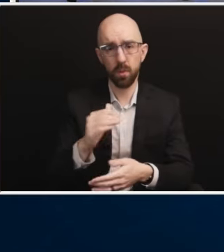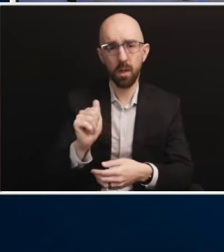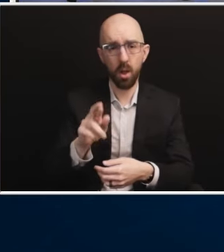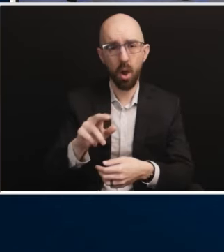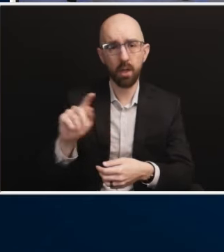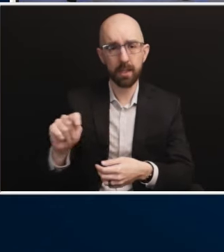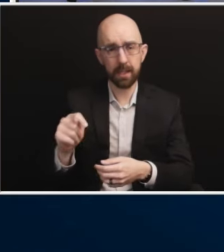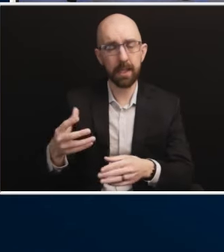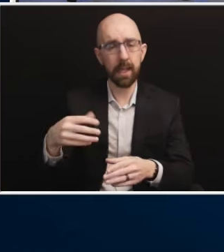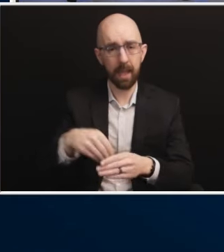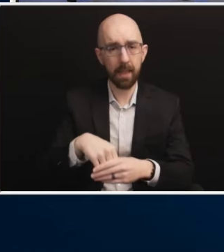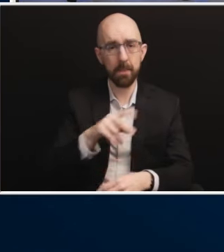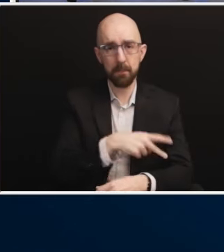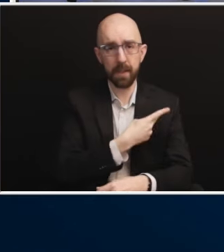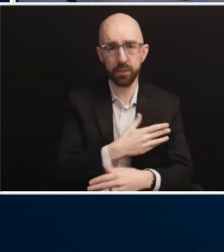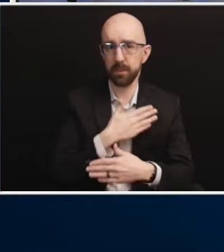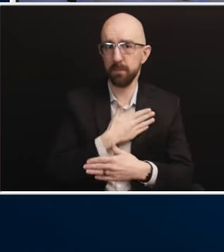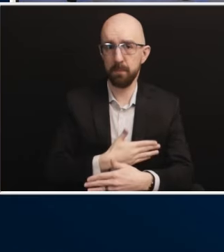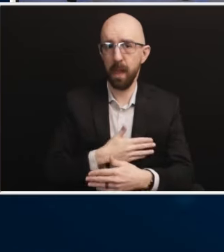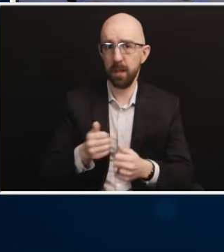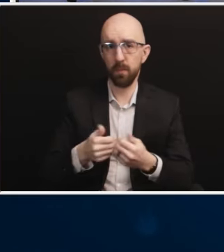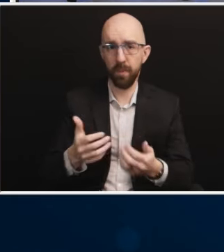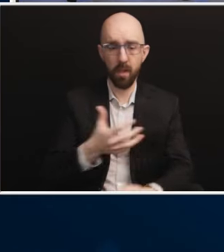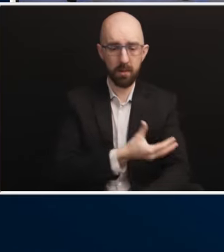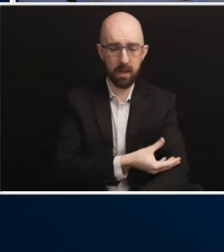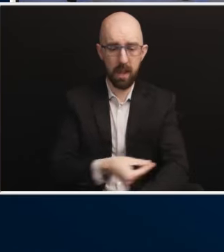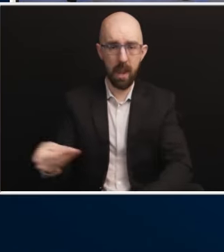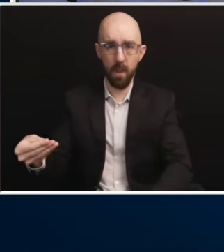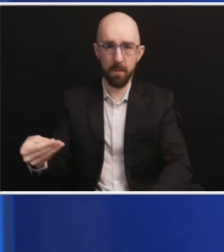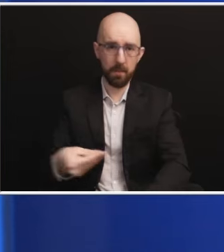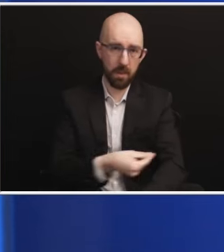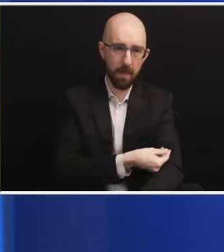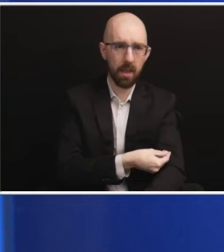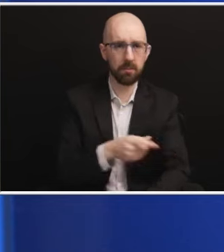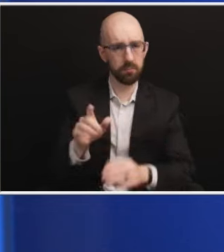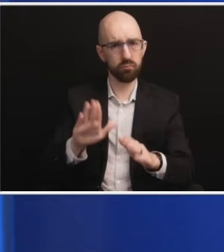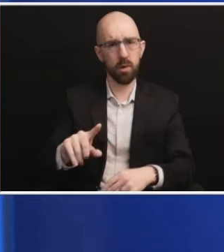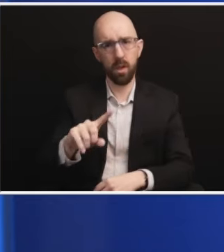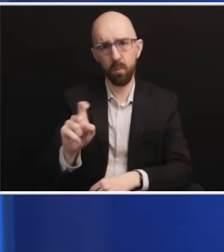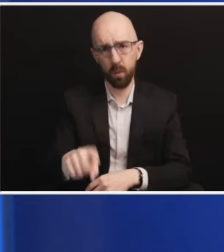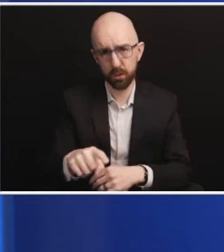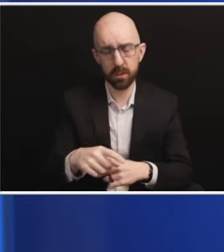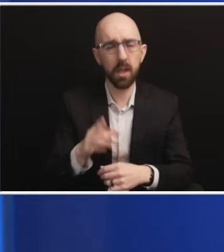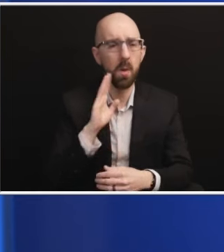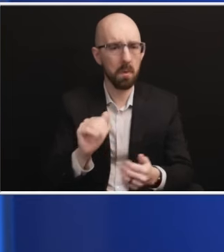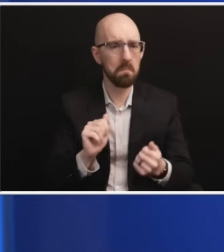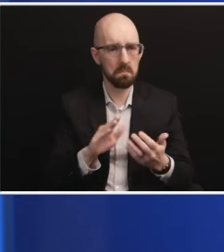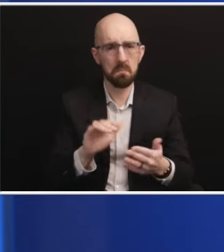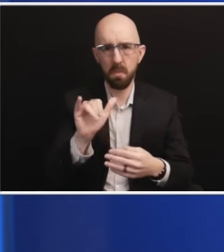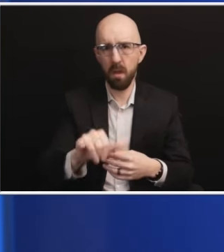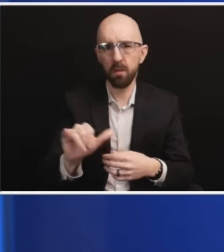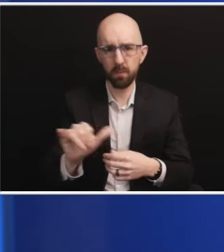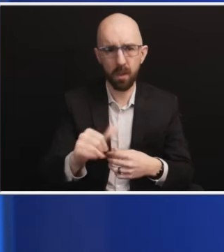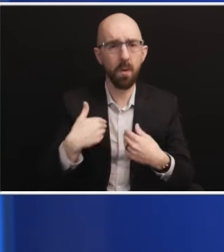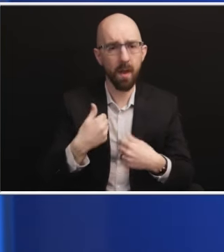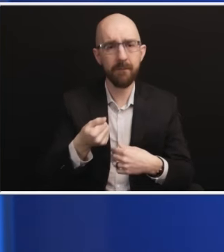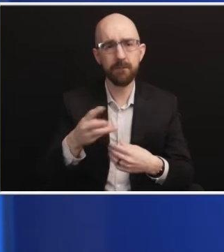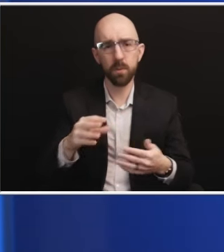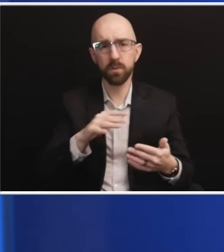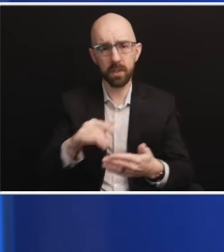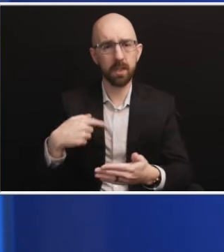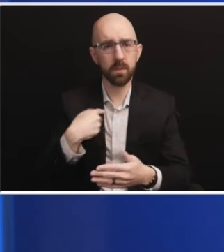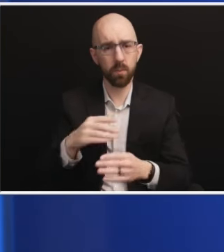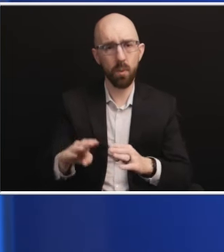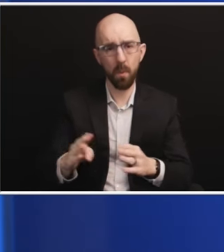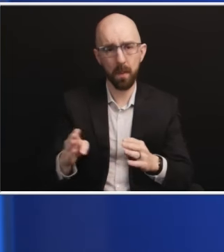the patient's own body? That's a great question. I'll tackle that. We have a couple of studies that we're opening up where